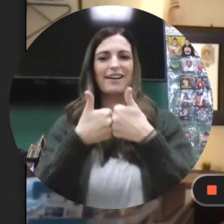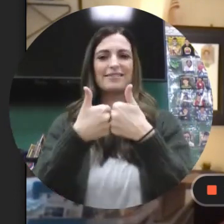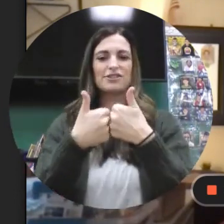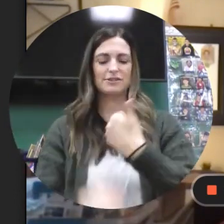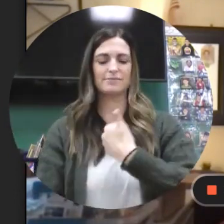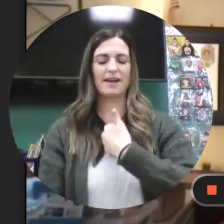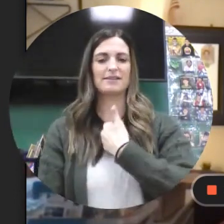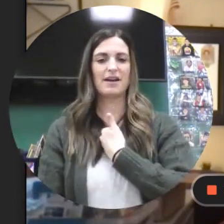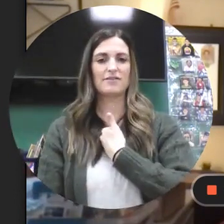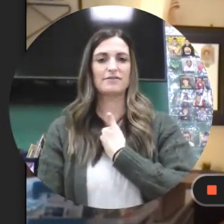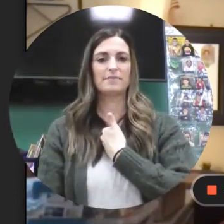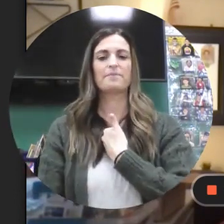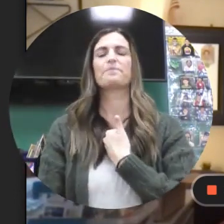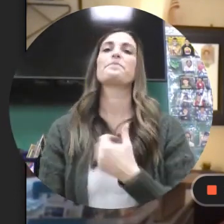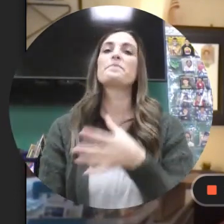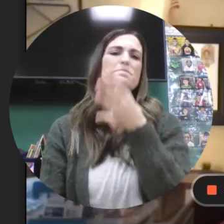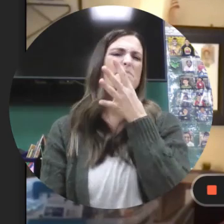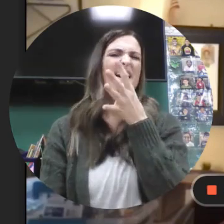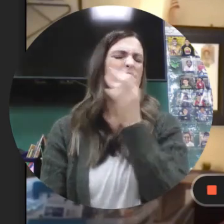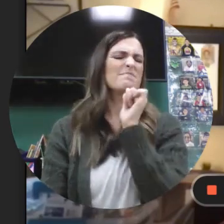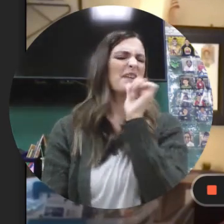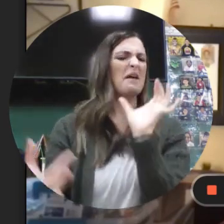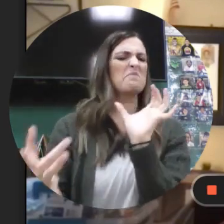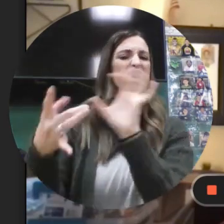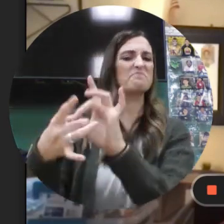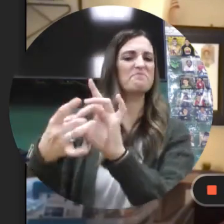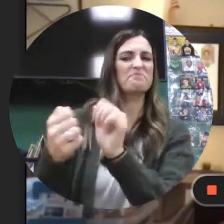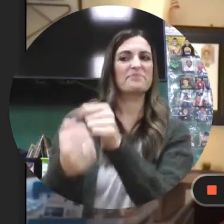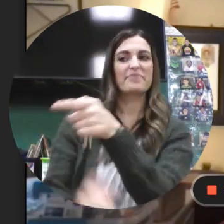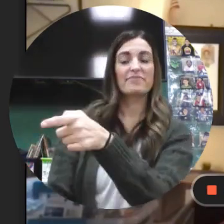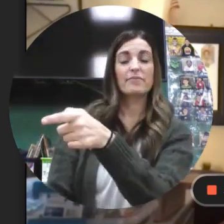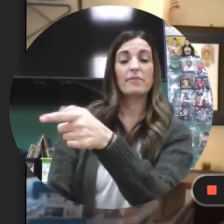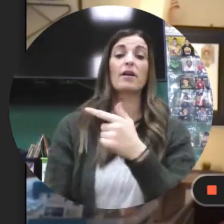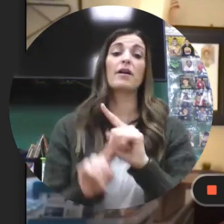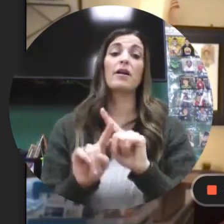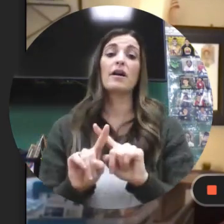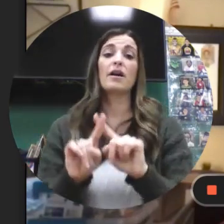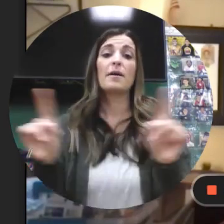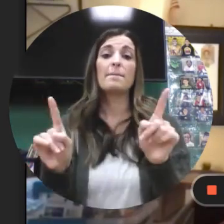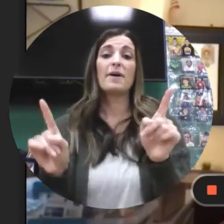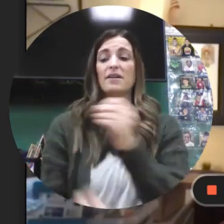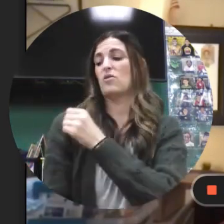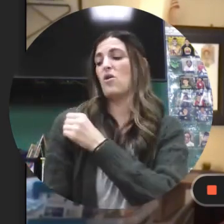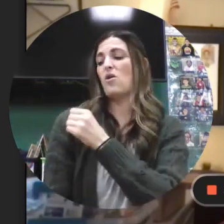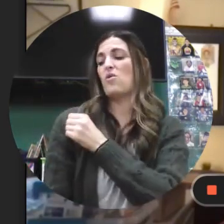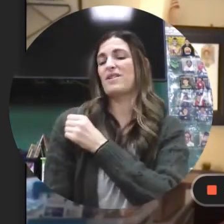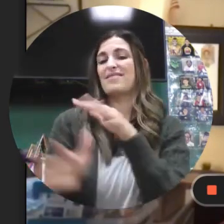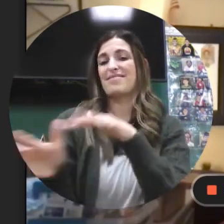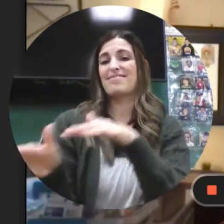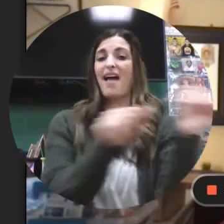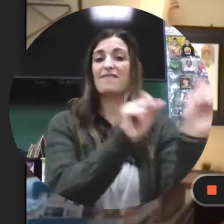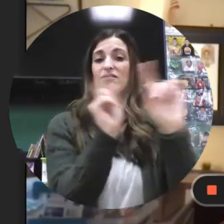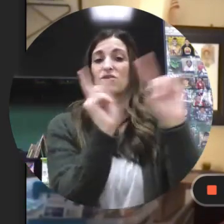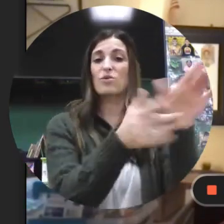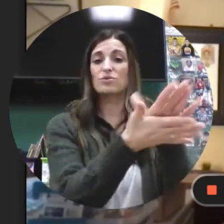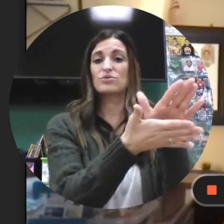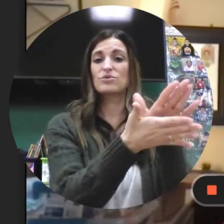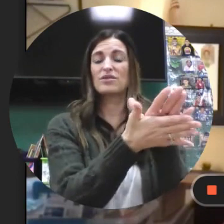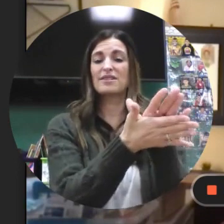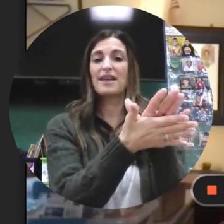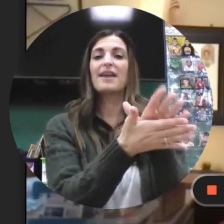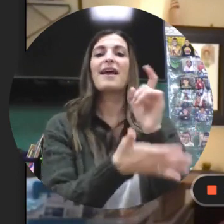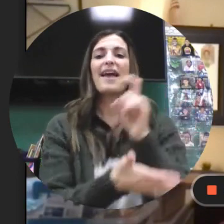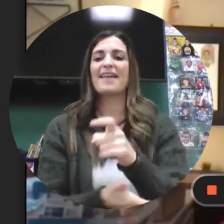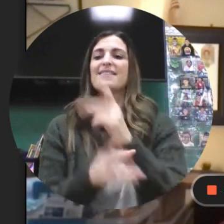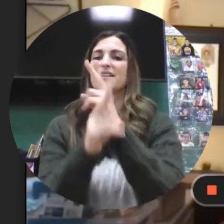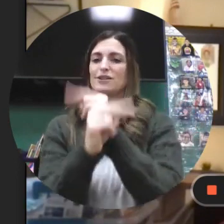not to get attached to him, but I'd been carrying a hole inside me since Owen went off to school last year, and this little rabbit had jumped